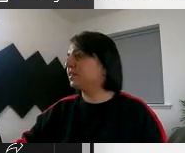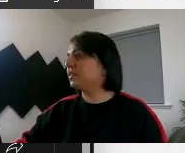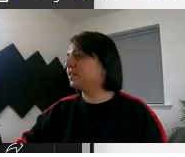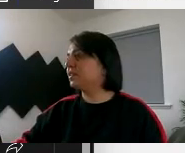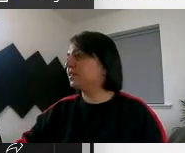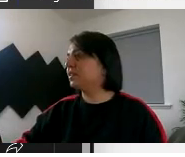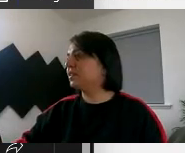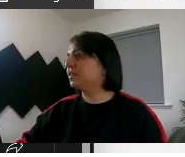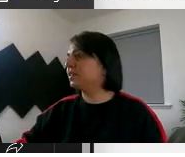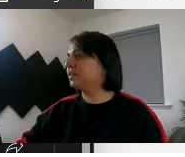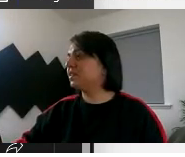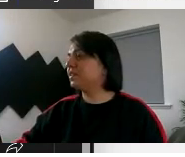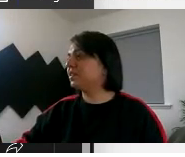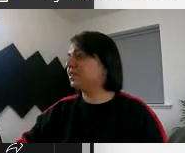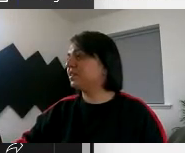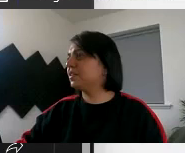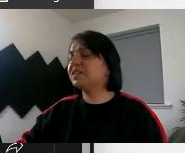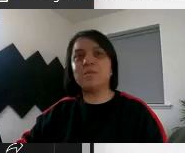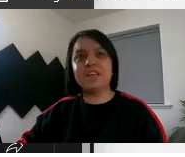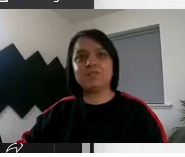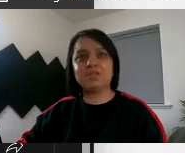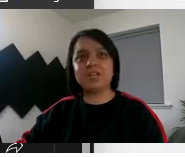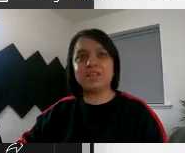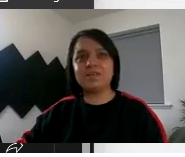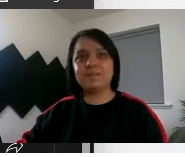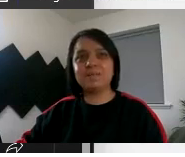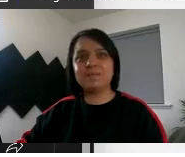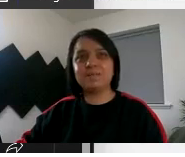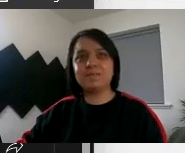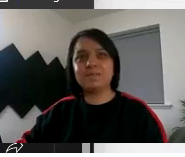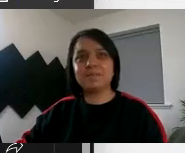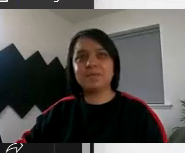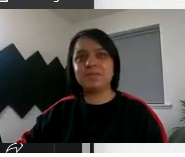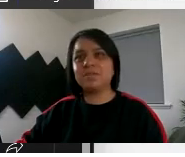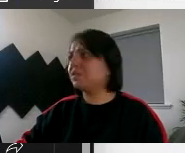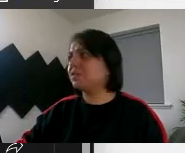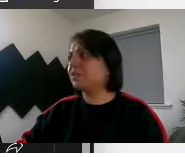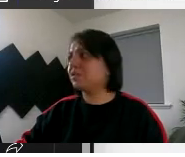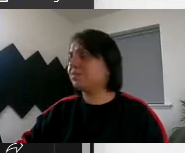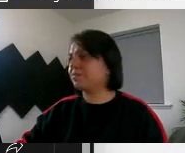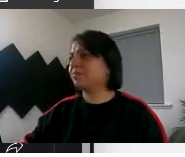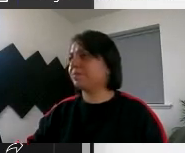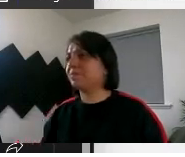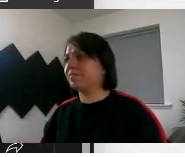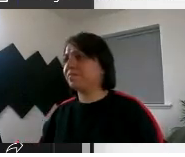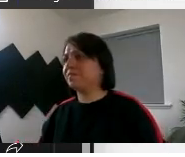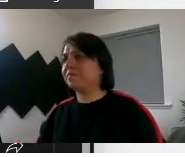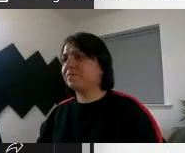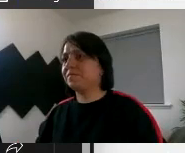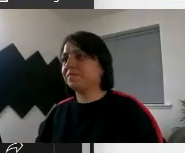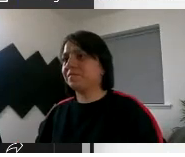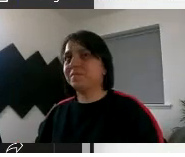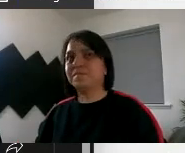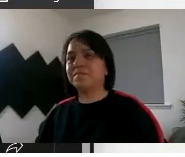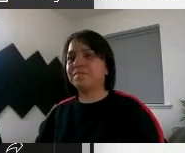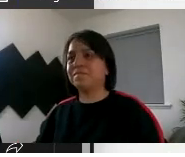with a Geordie accent, which you can find in the city. Is that what you asked for, Geordie? Castle and the surrounding areas. Yeah. We did 3 hours the night